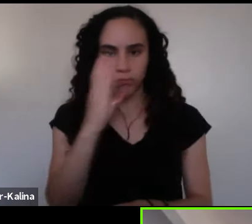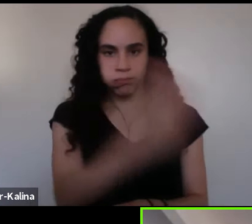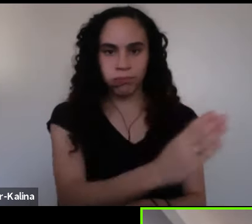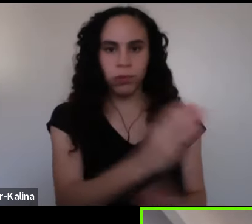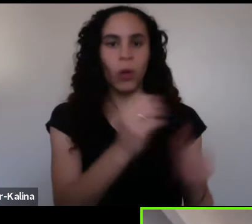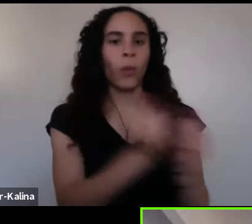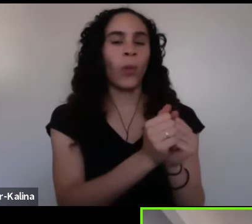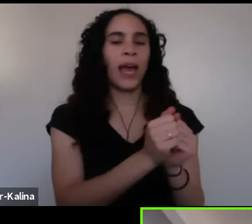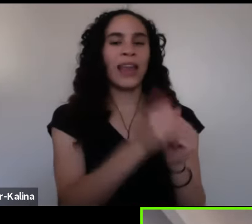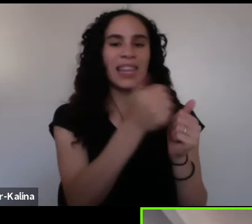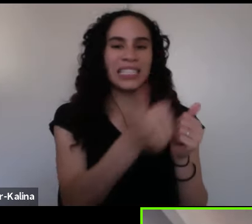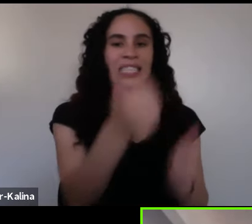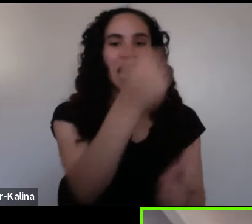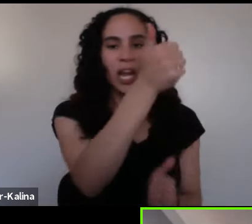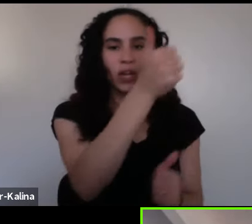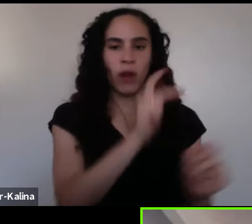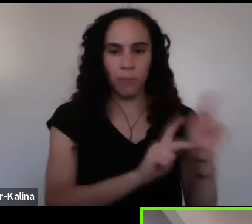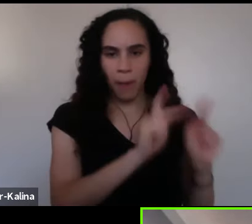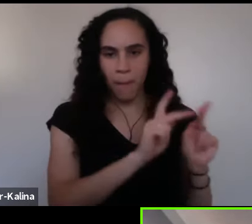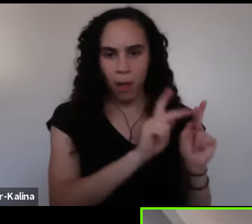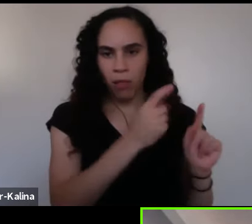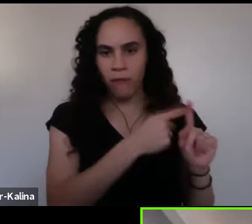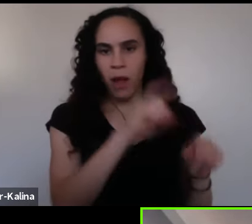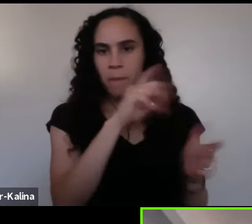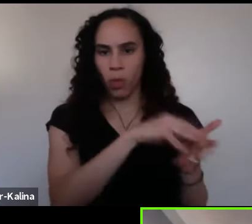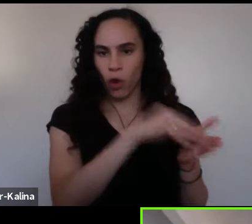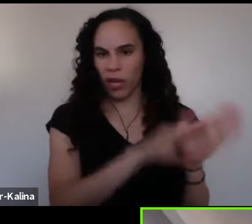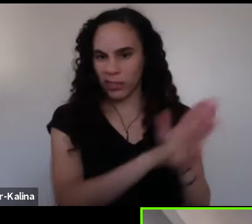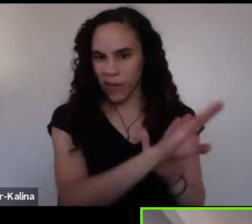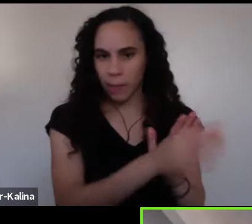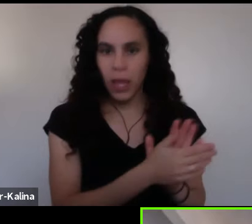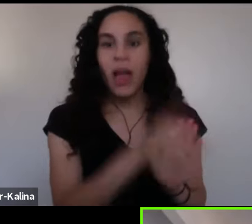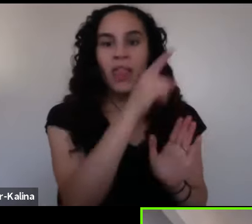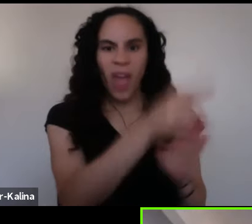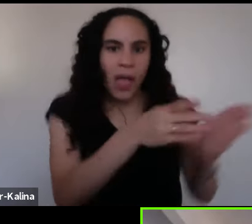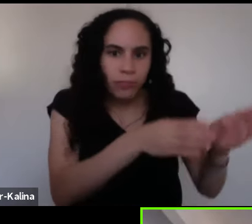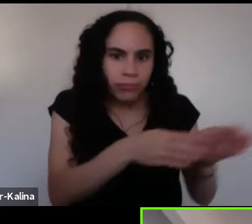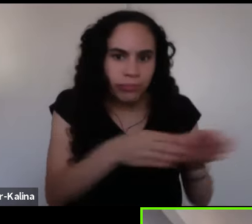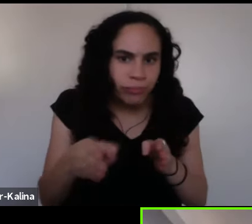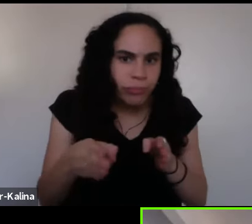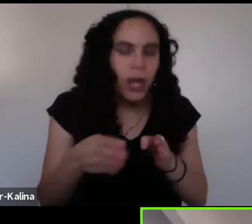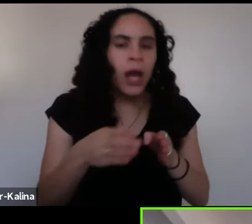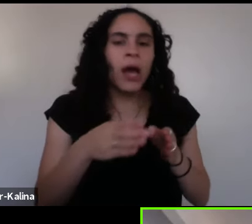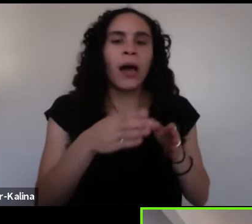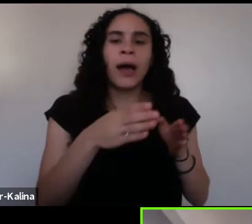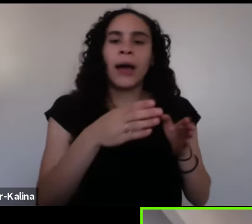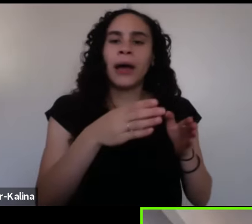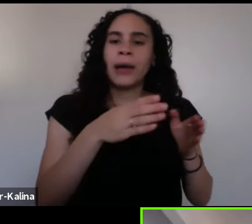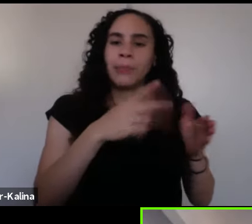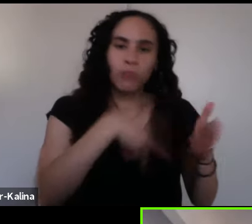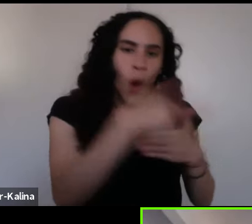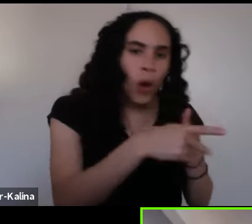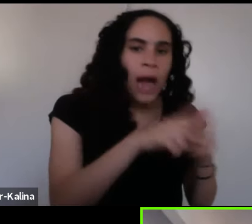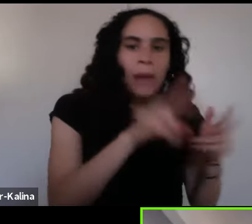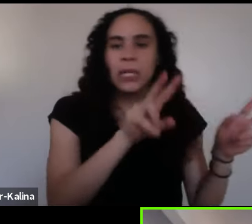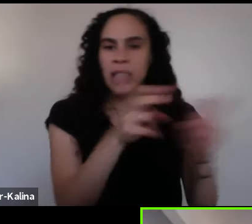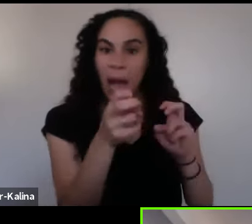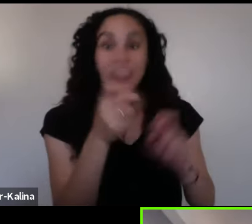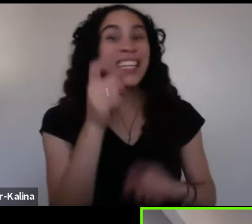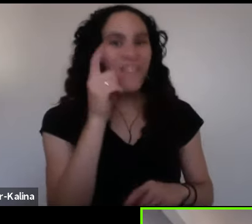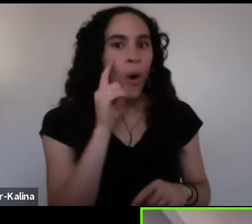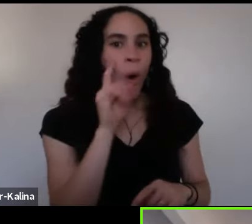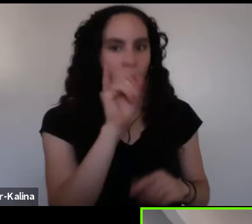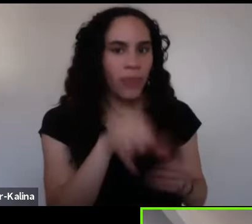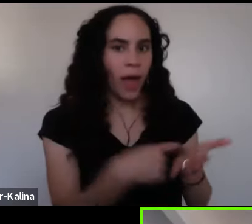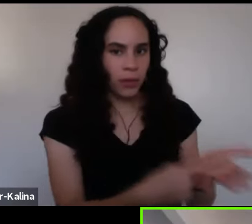people from learning and development. And they put together specific programs, topics for that discussion. And we have